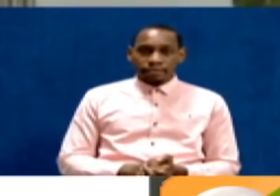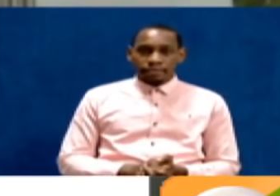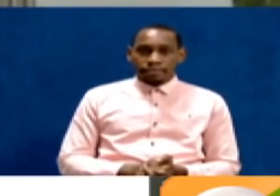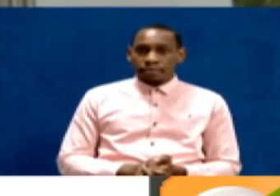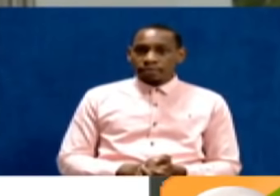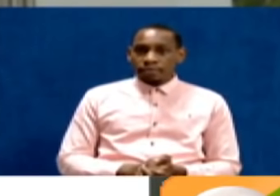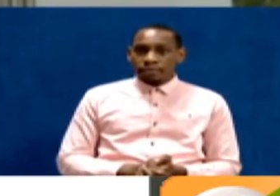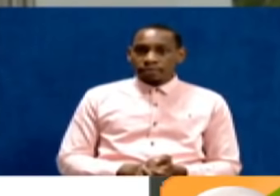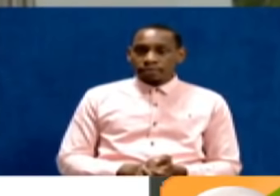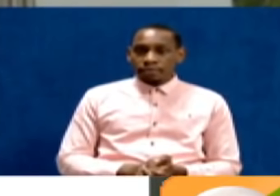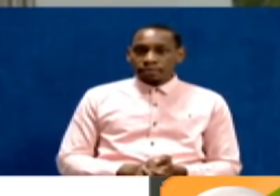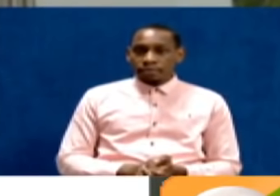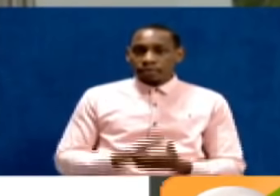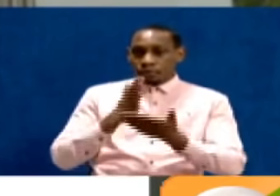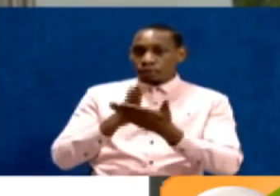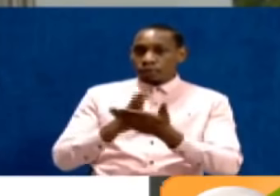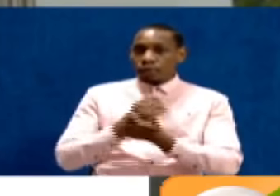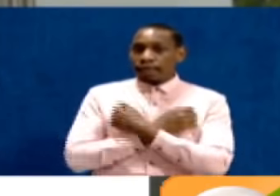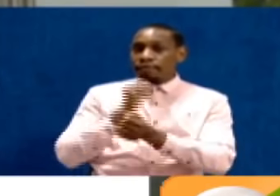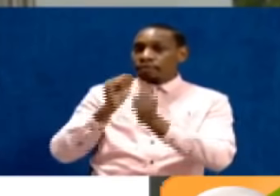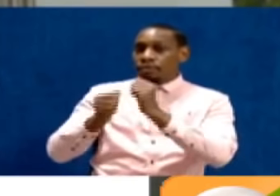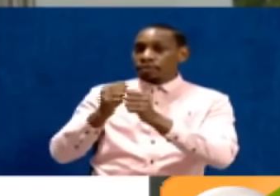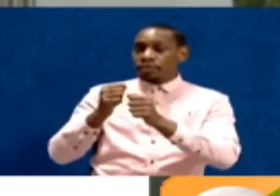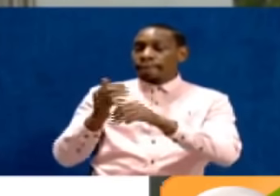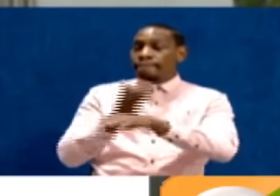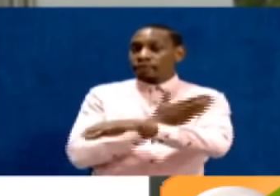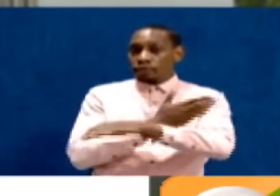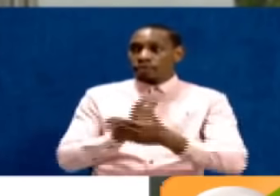Great. Believe you me, I've been a very good sportsman in my earlier days.